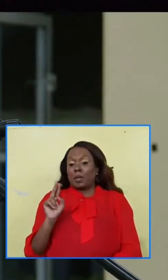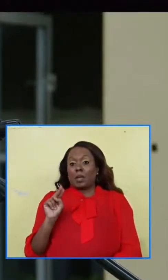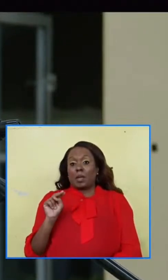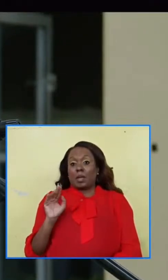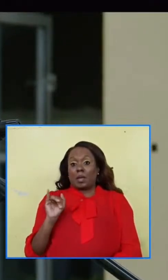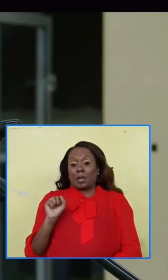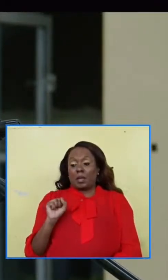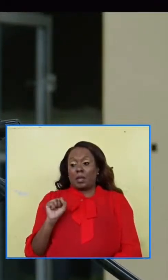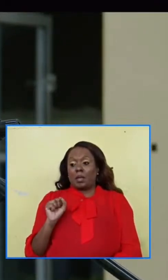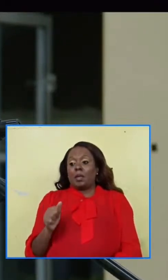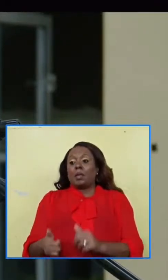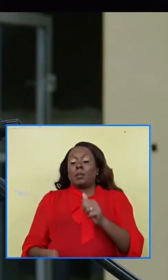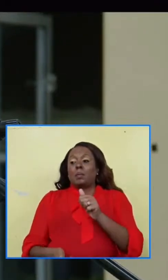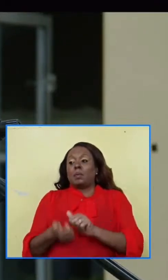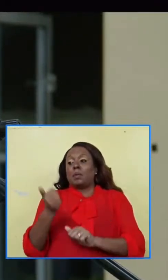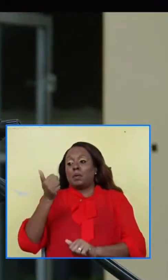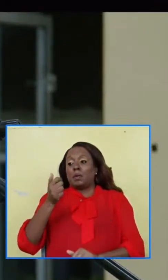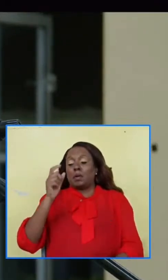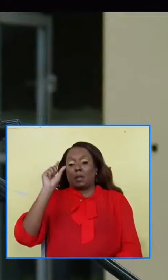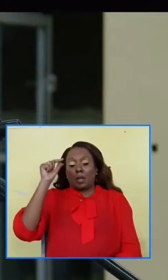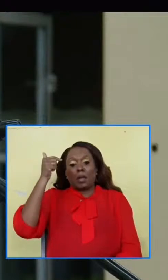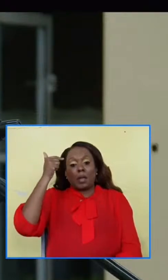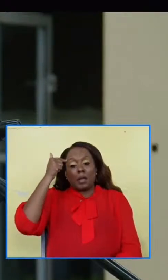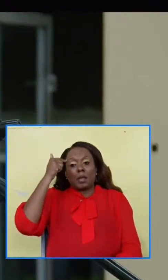but most of the government